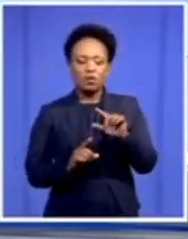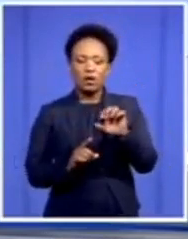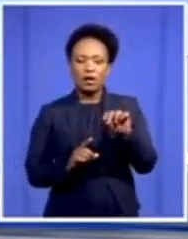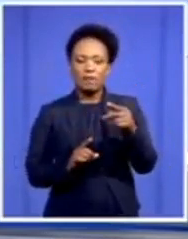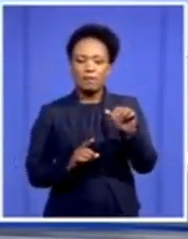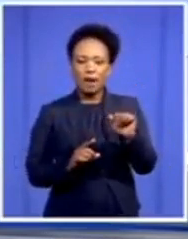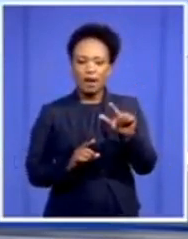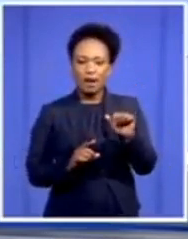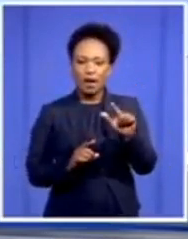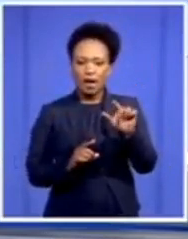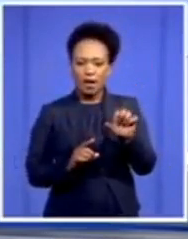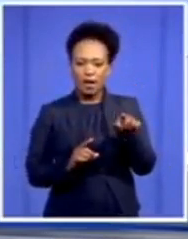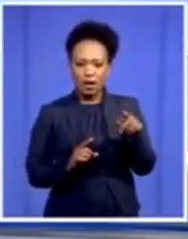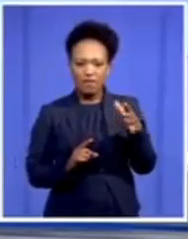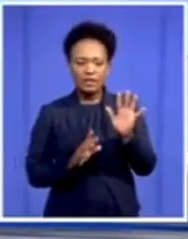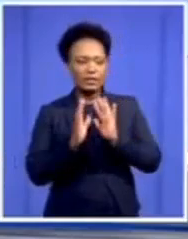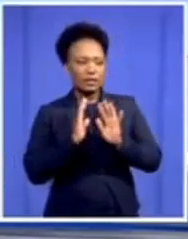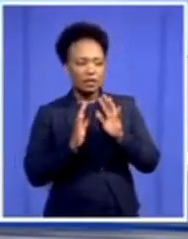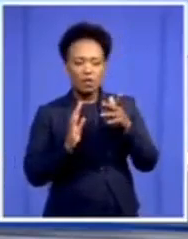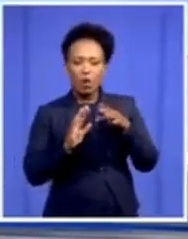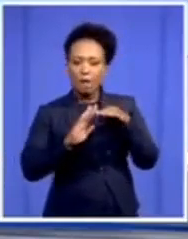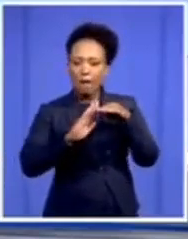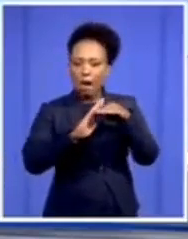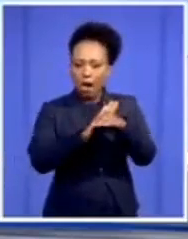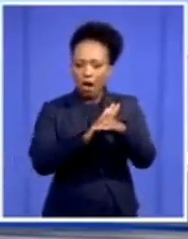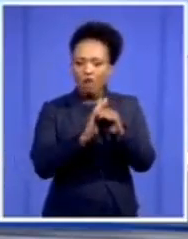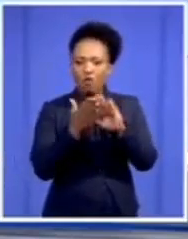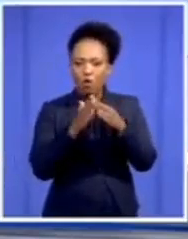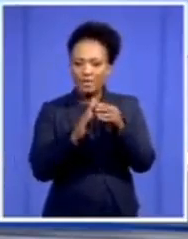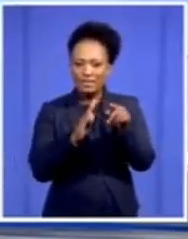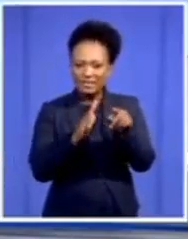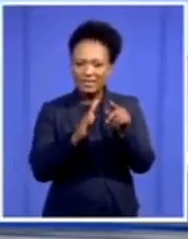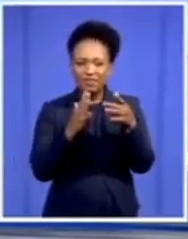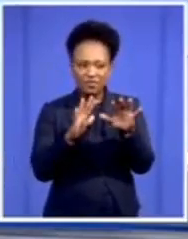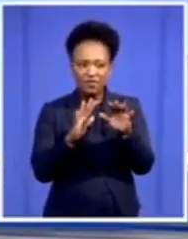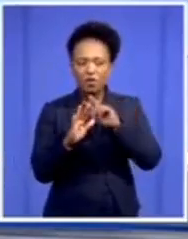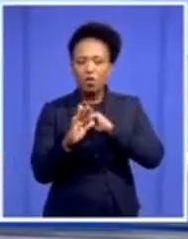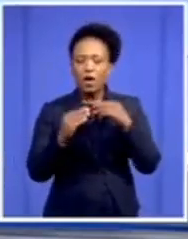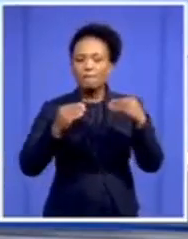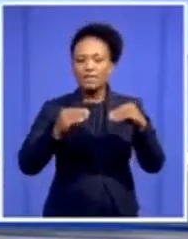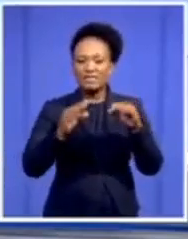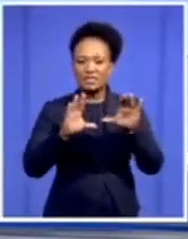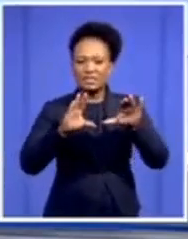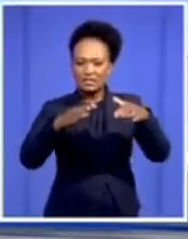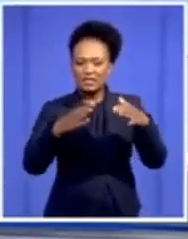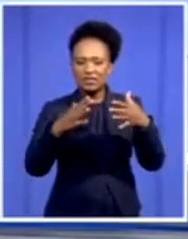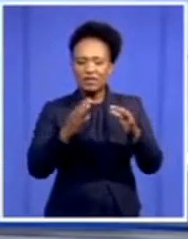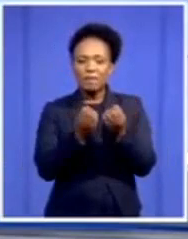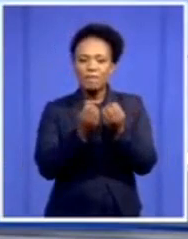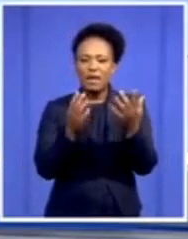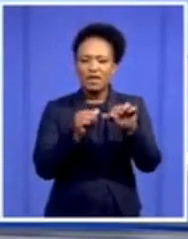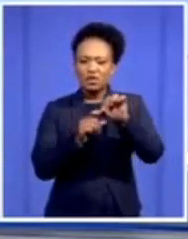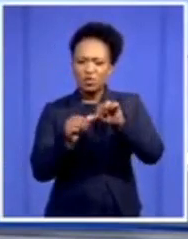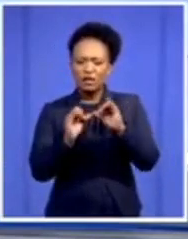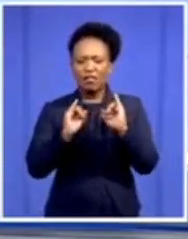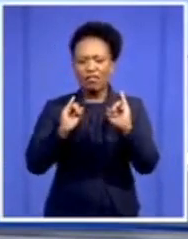drastic decline in the town's economy. The business chamber in the province says this has led to several social ills such as drug abuse, crime